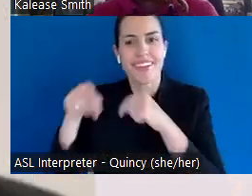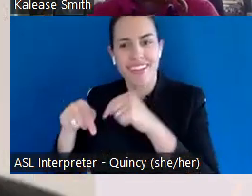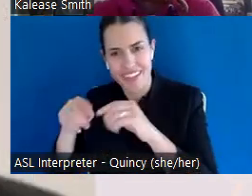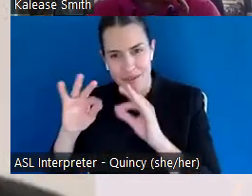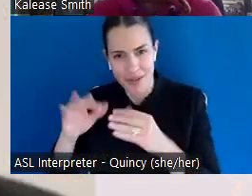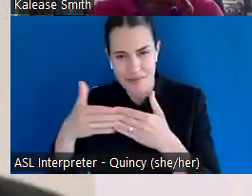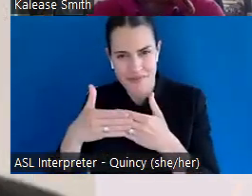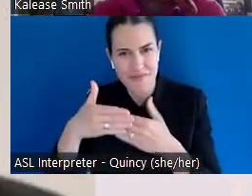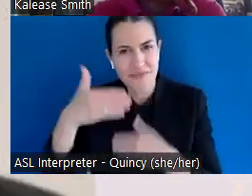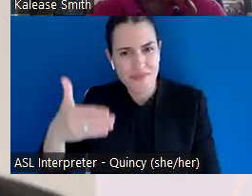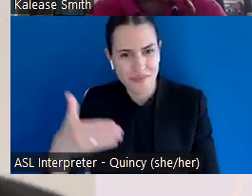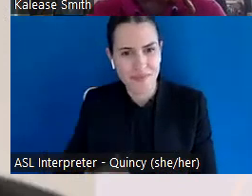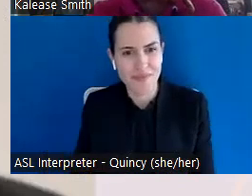go.